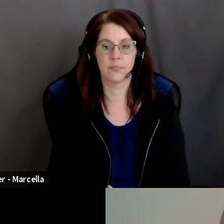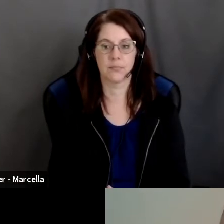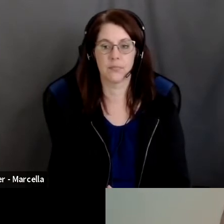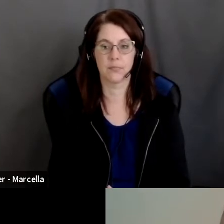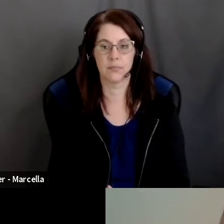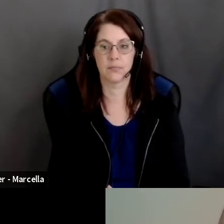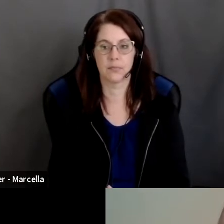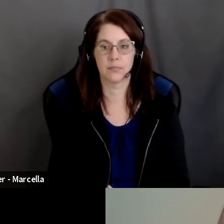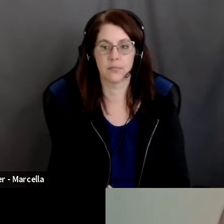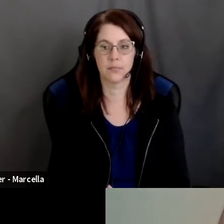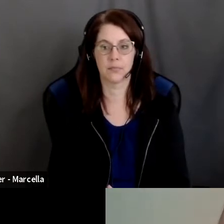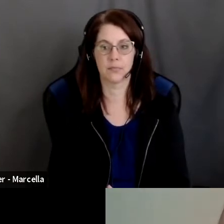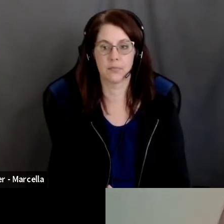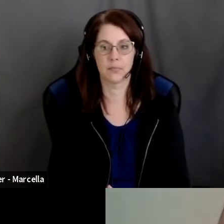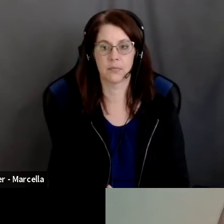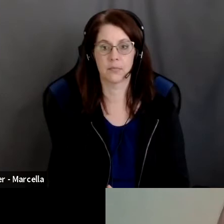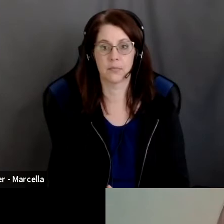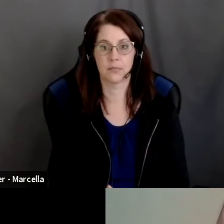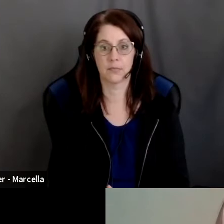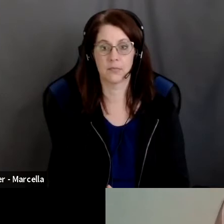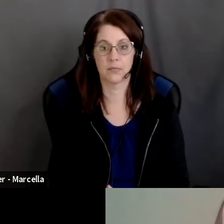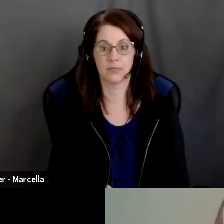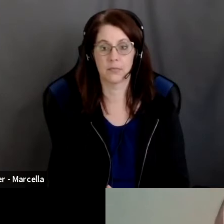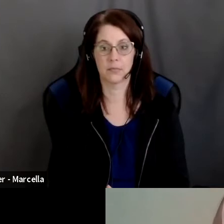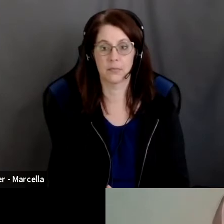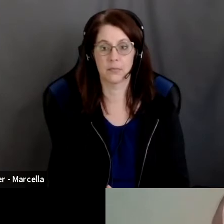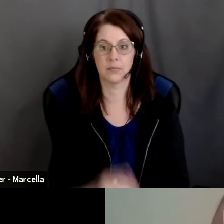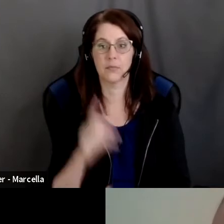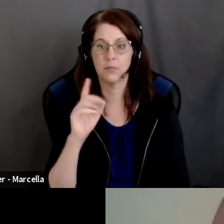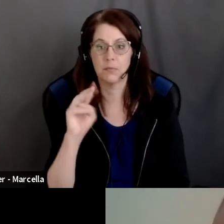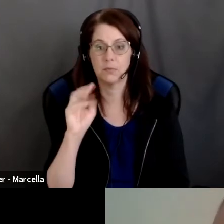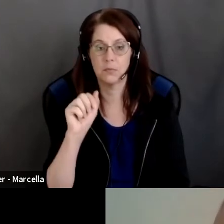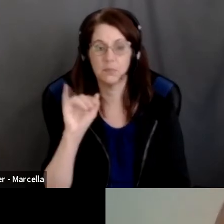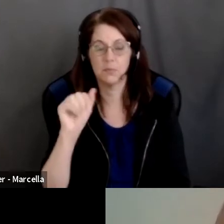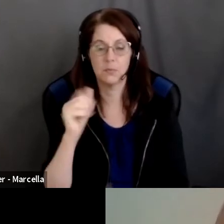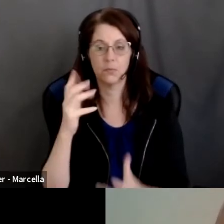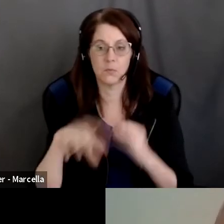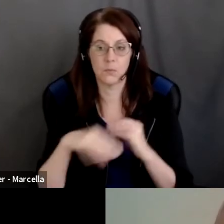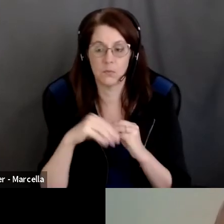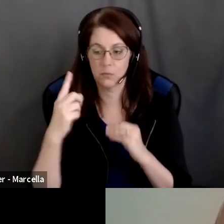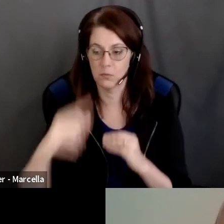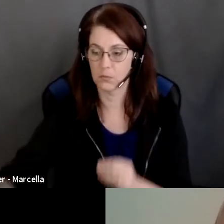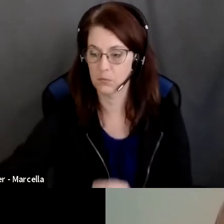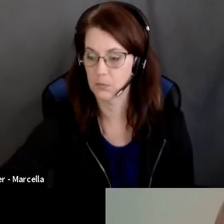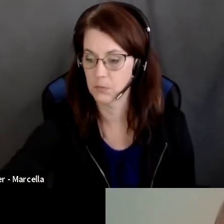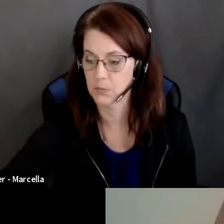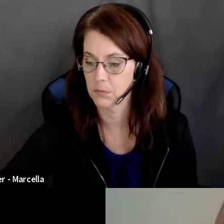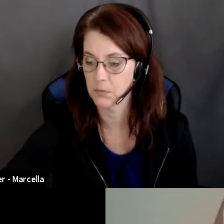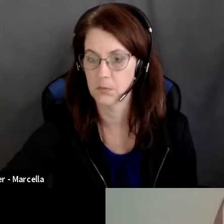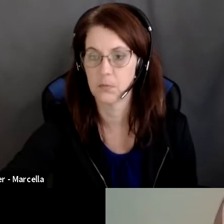This is my one last question. Oh, I'm sorry. I just wanted to add to that just a minute.